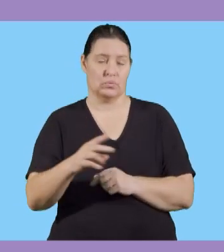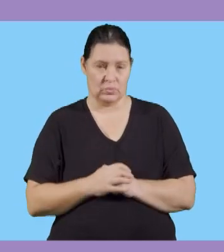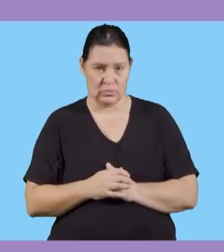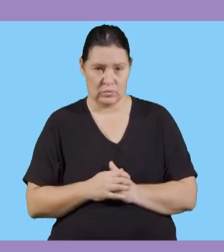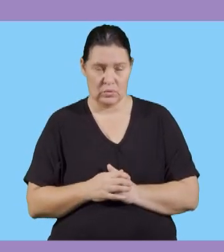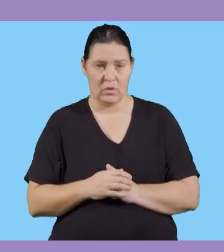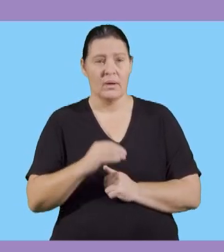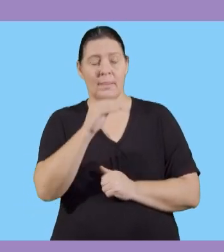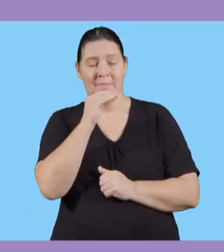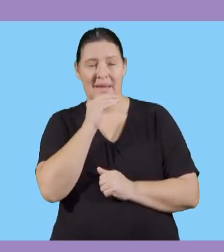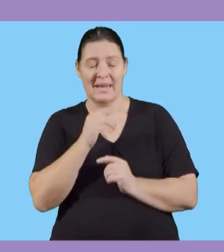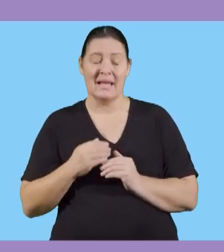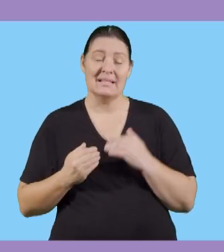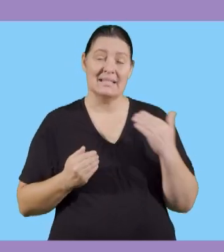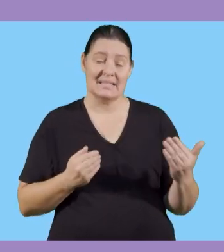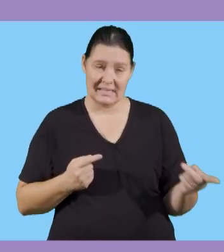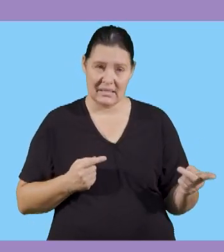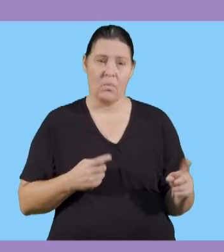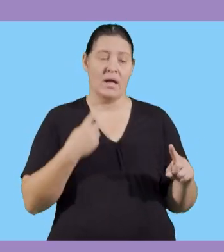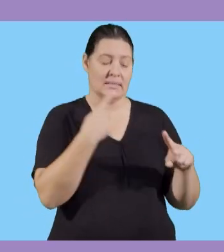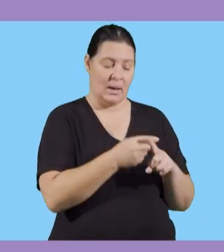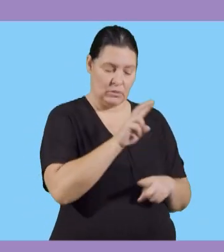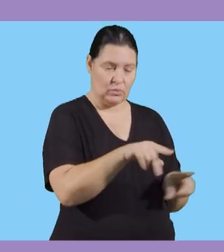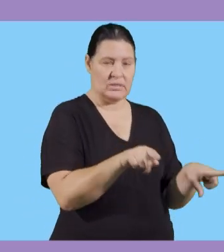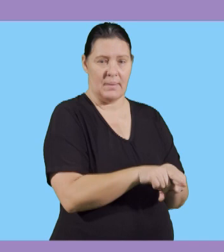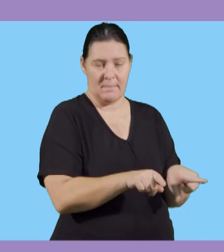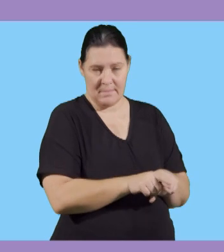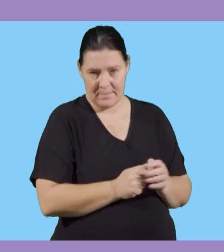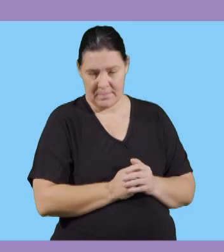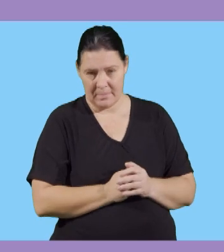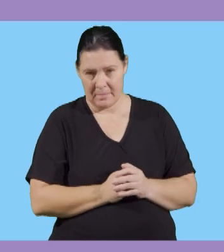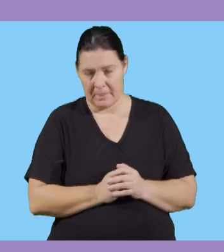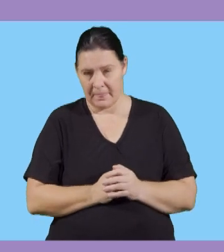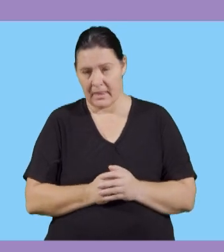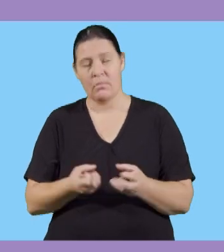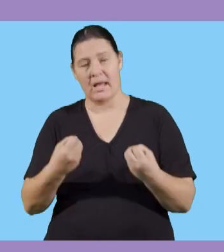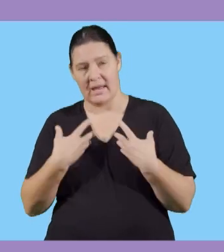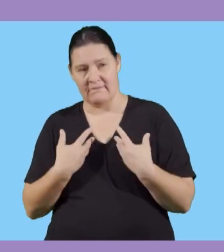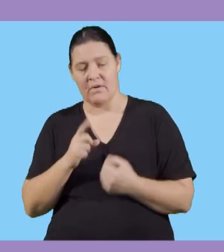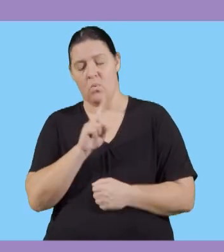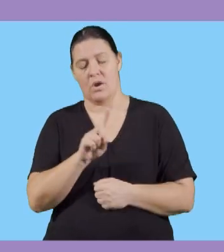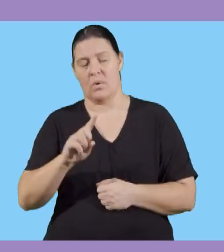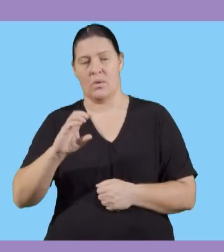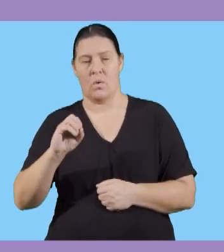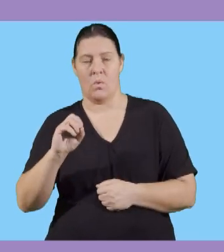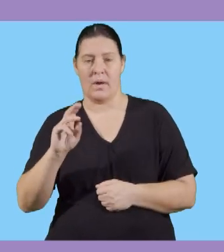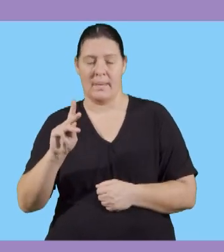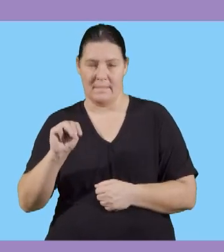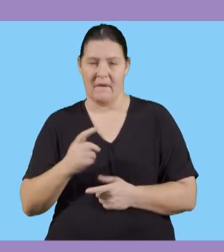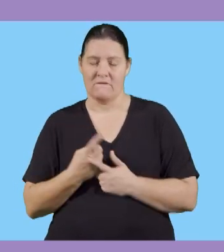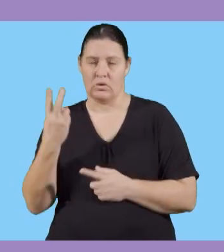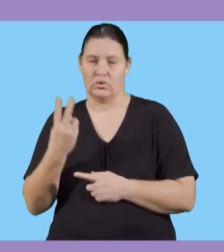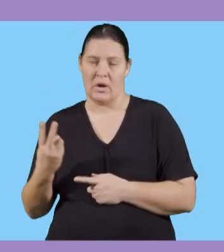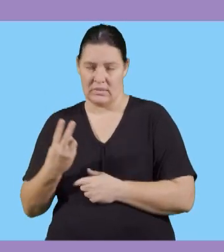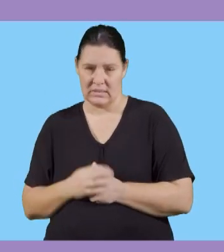means on the distance side, I'm going to multiply by 2 as well. And that will give me the 110 is to 2 hours.